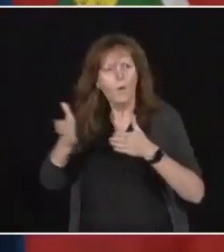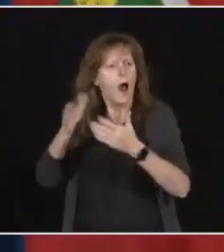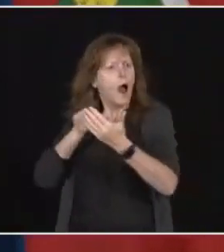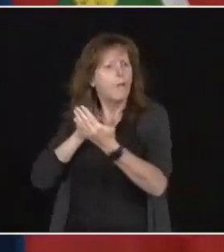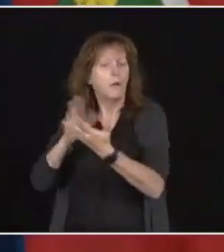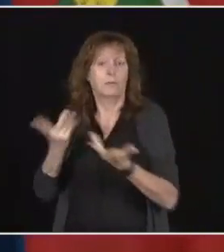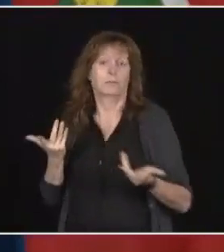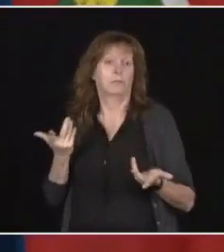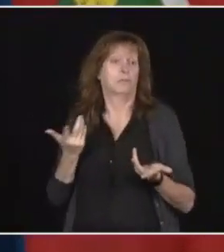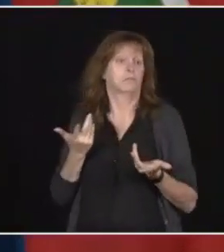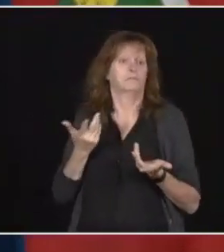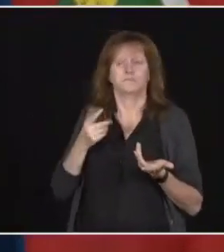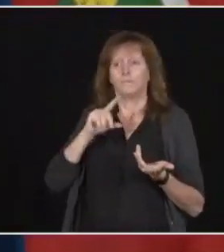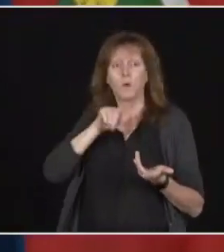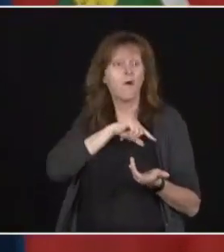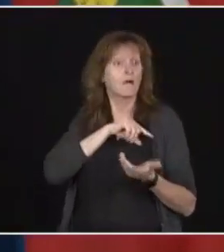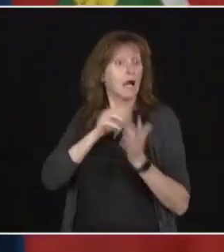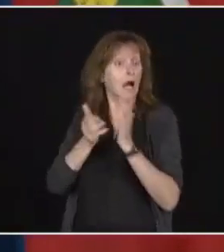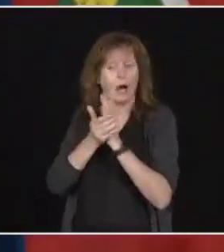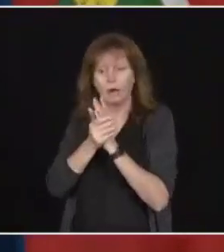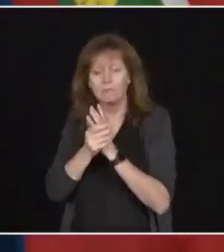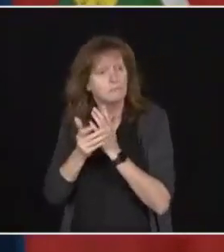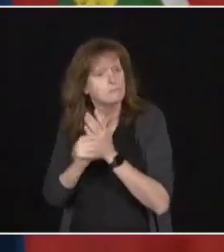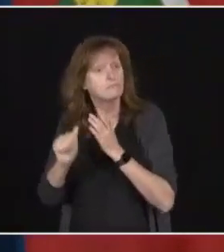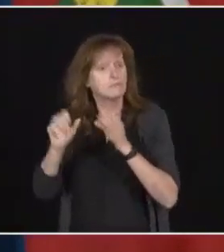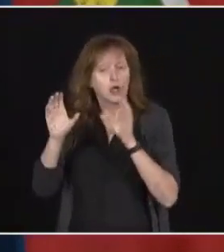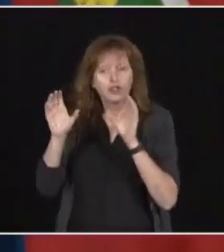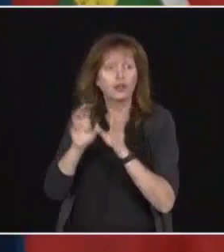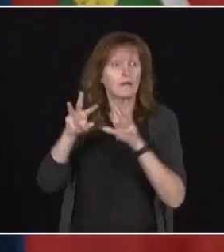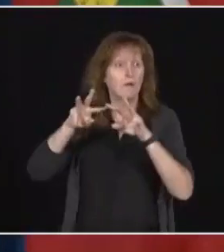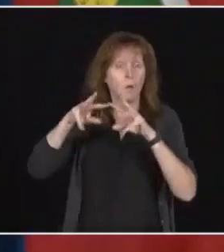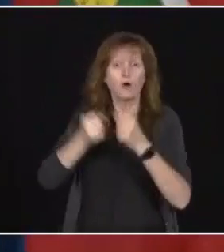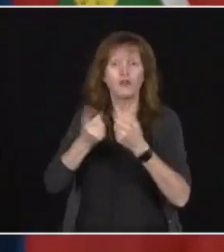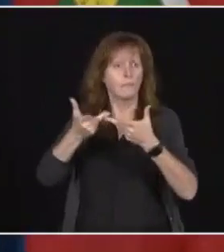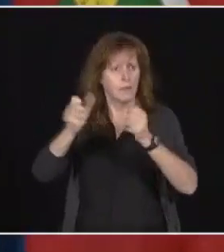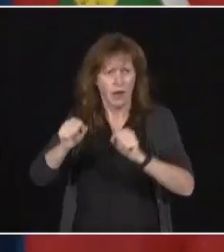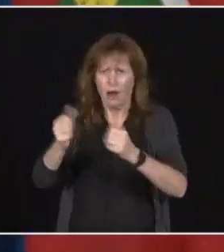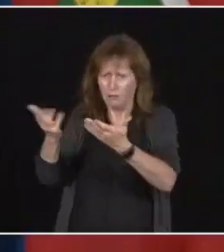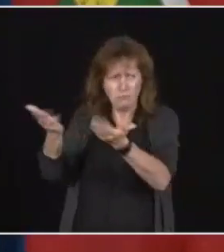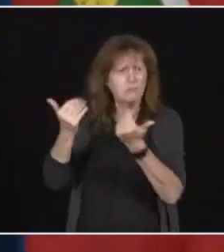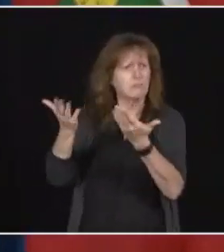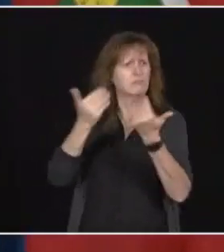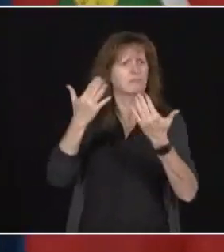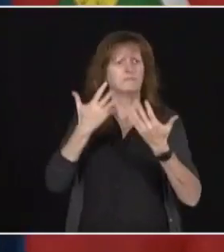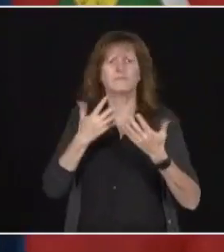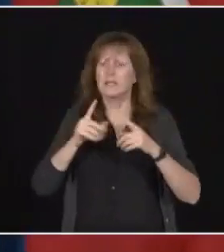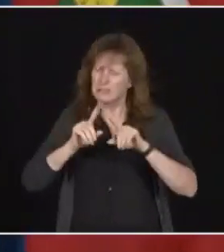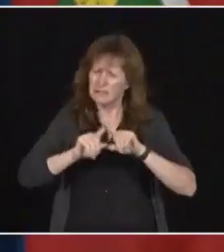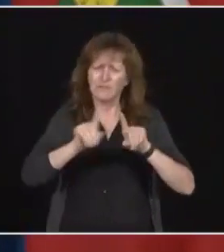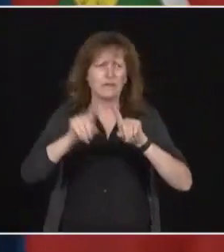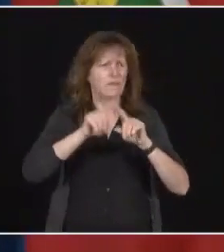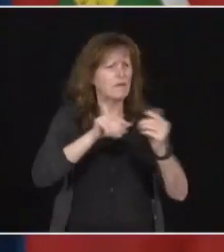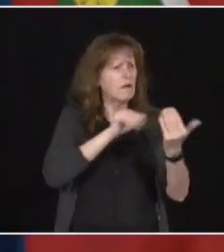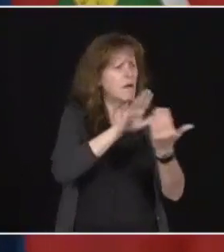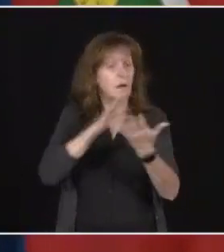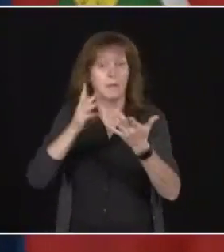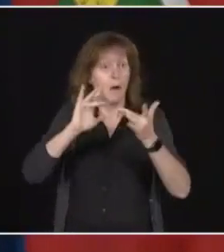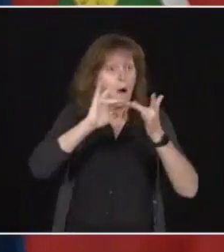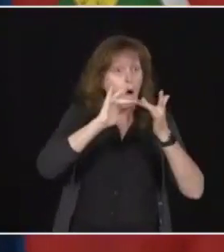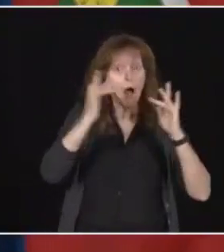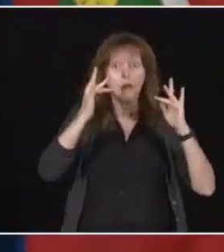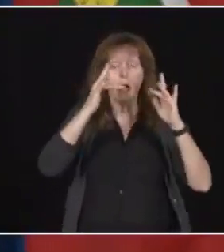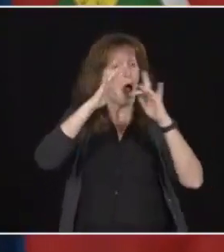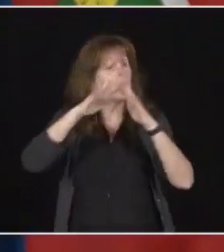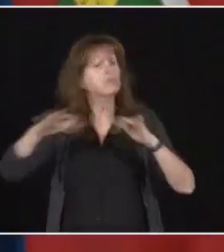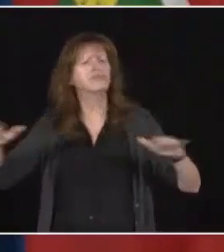give these students an opportunity to continue to improve their educations as they move forward and change their professions and look